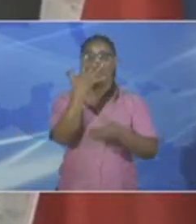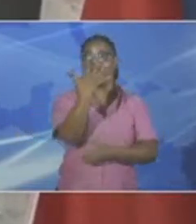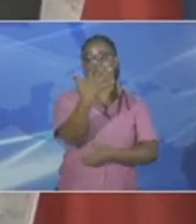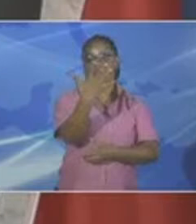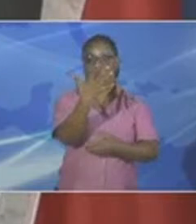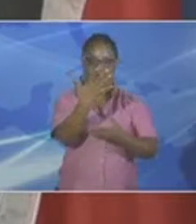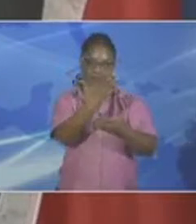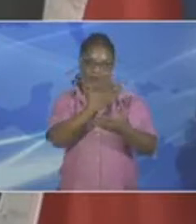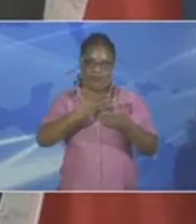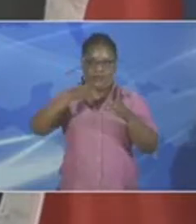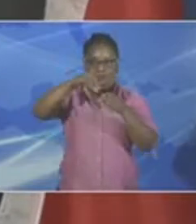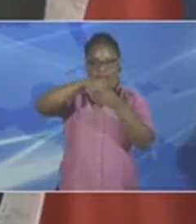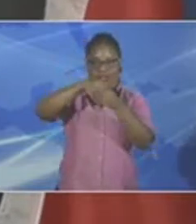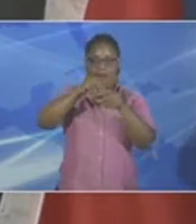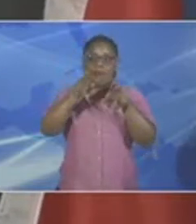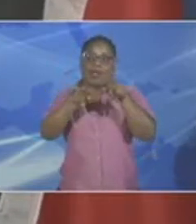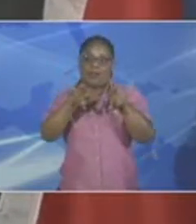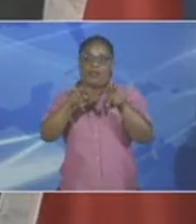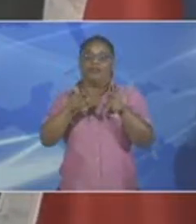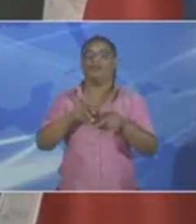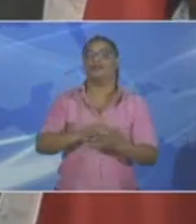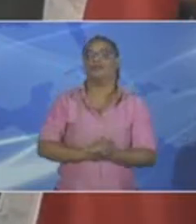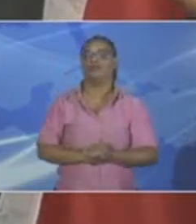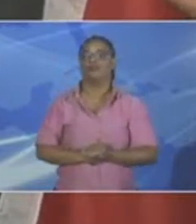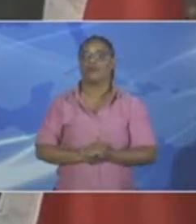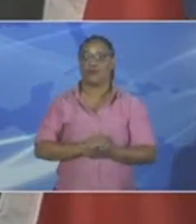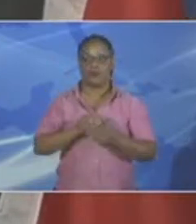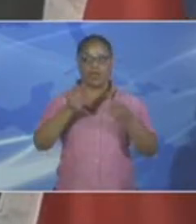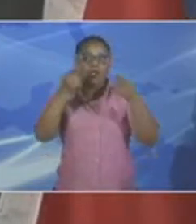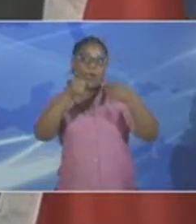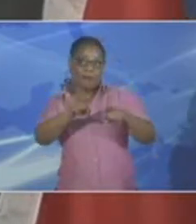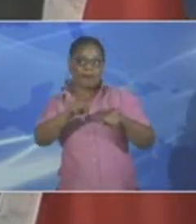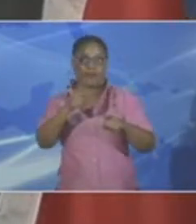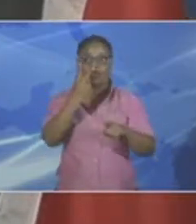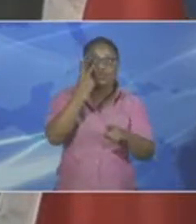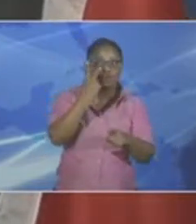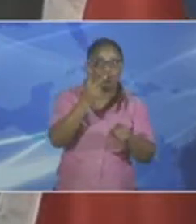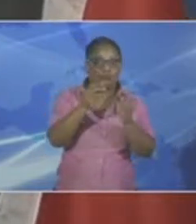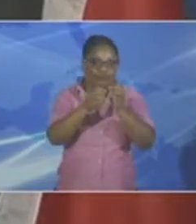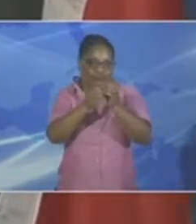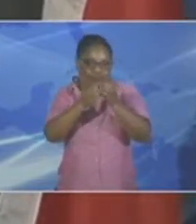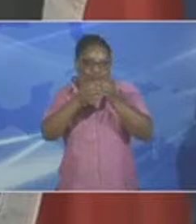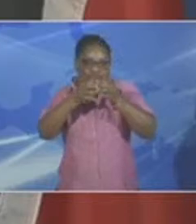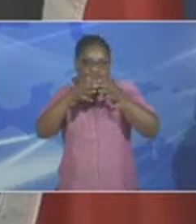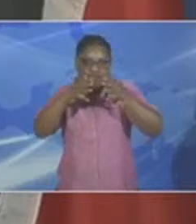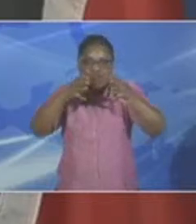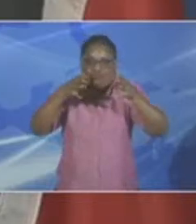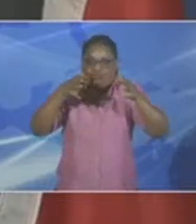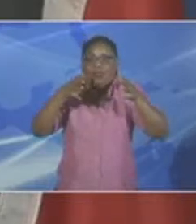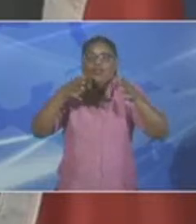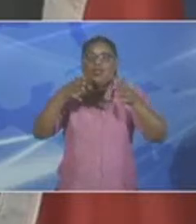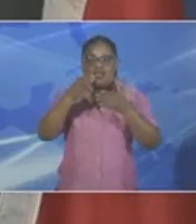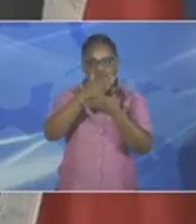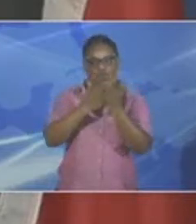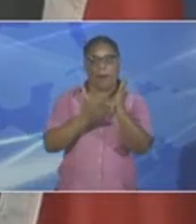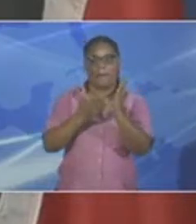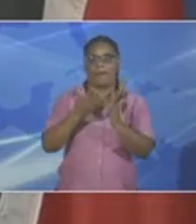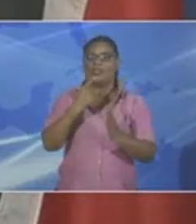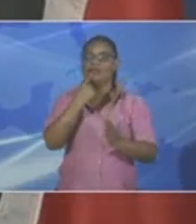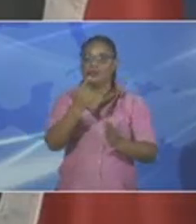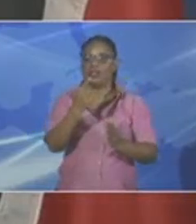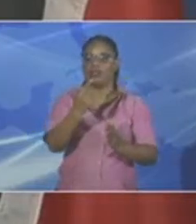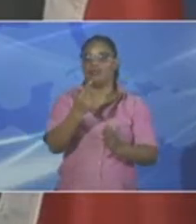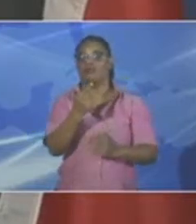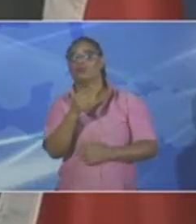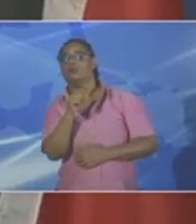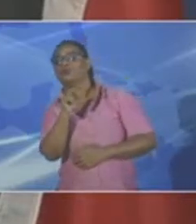peak of the spike, it was being said that those deaths